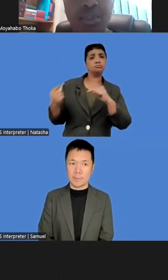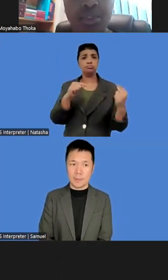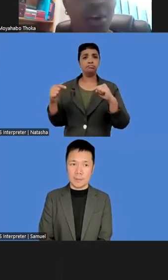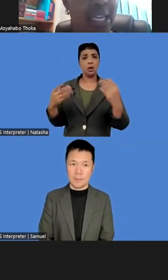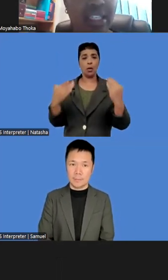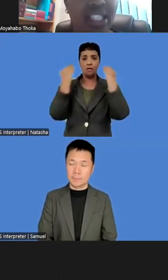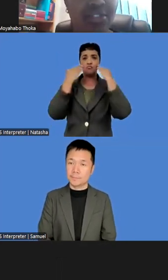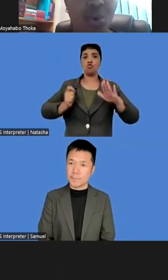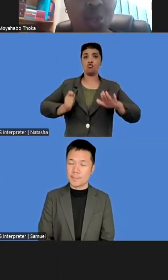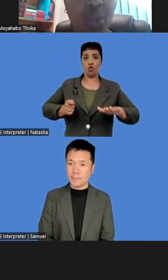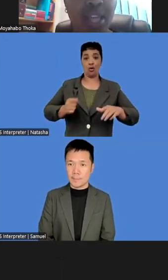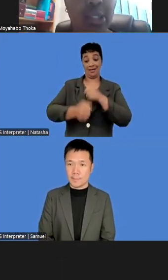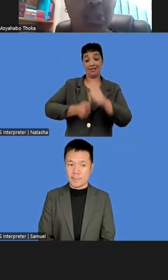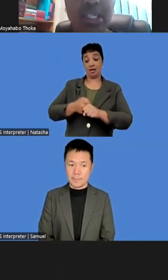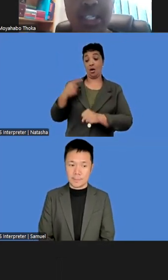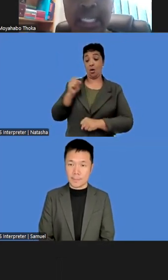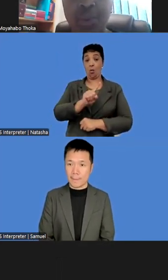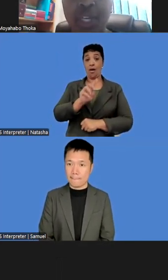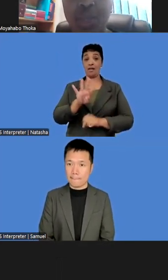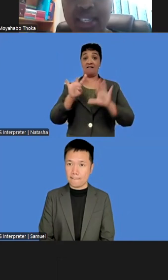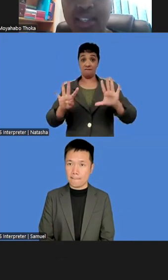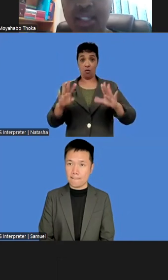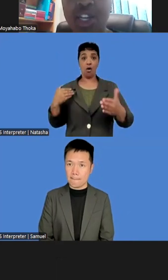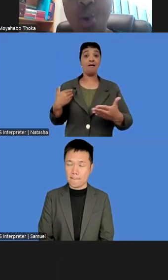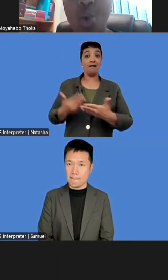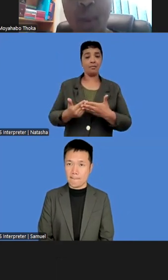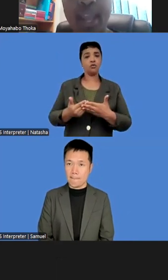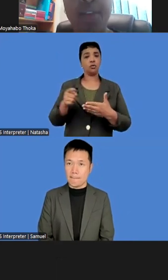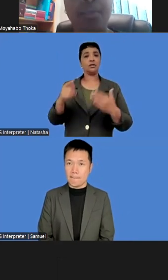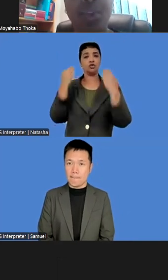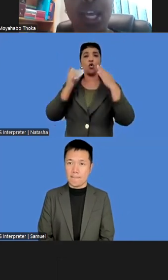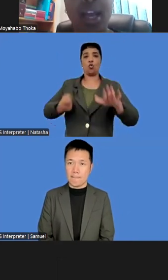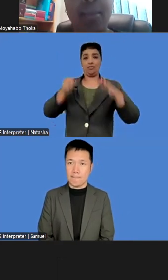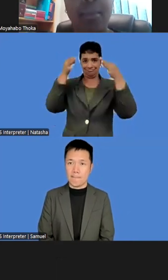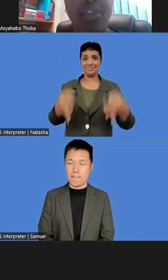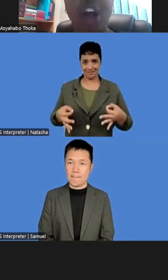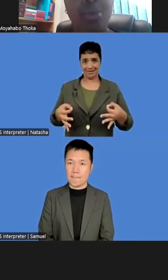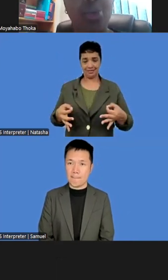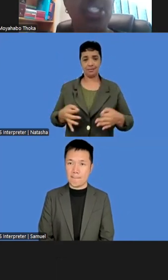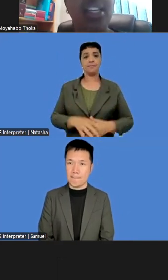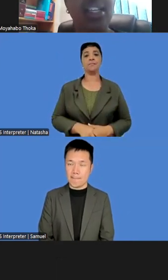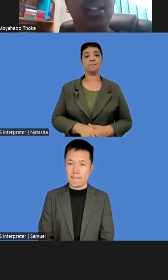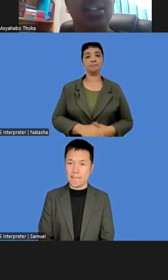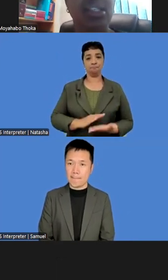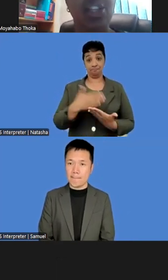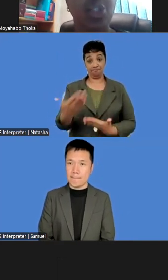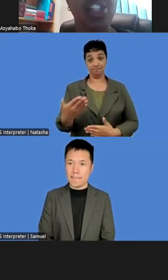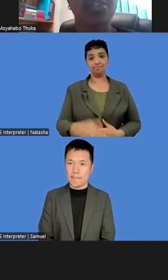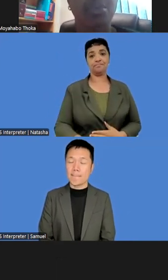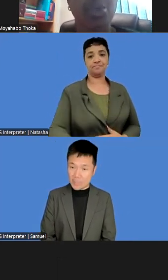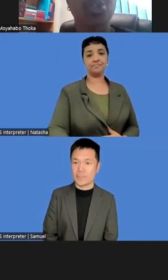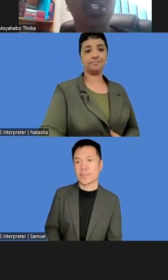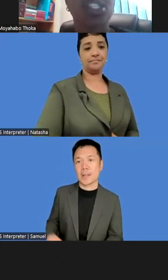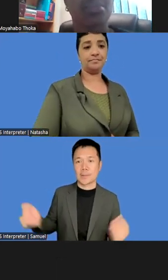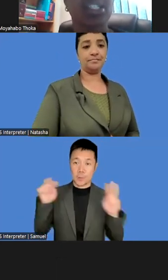from 1994 all the way until 2010 when it was settled, where the argument was that education